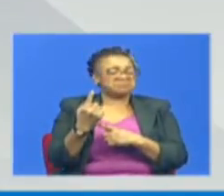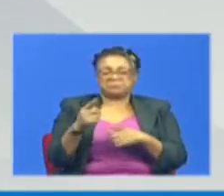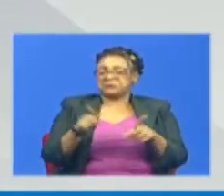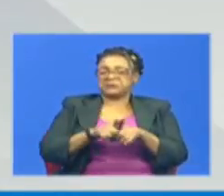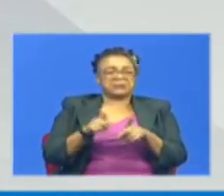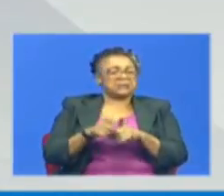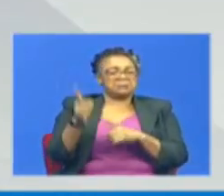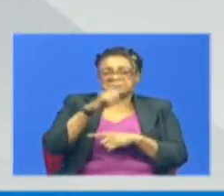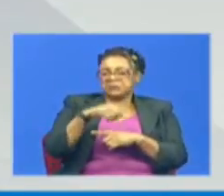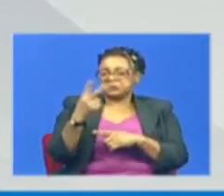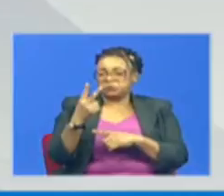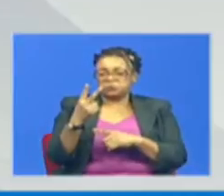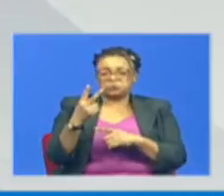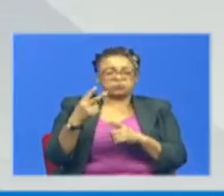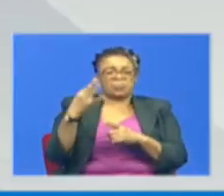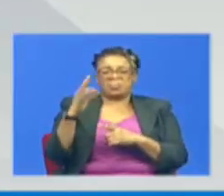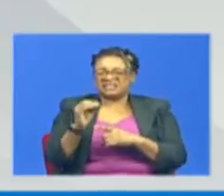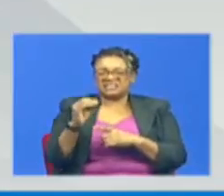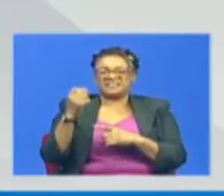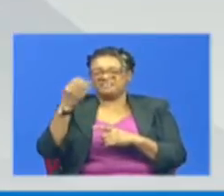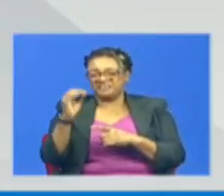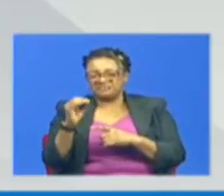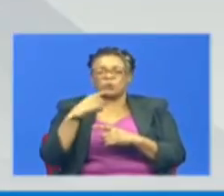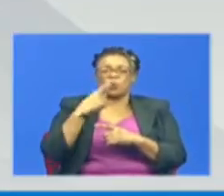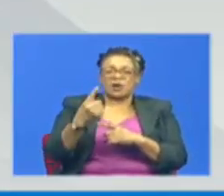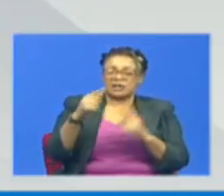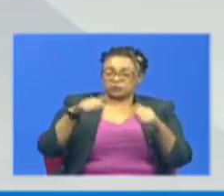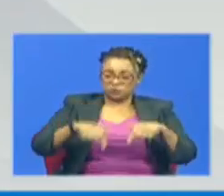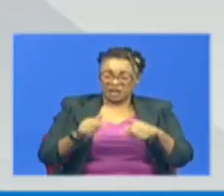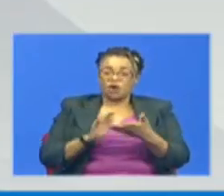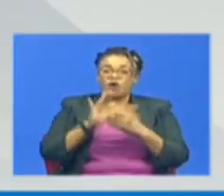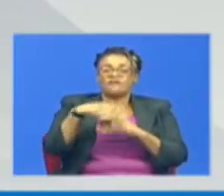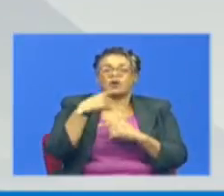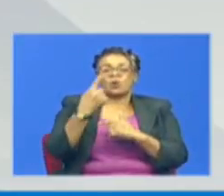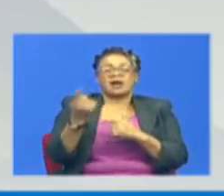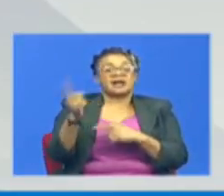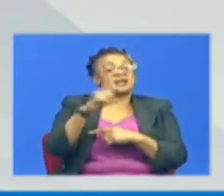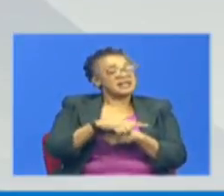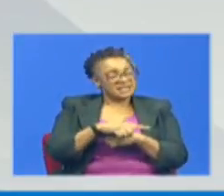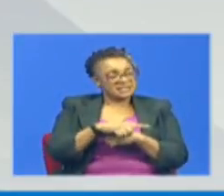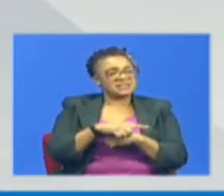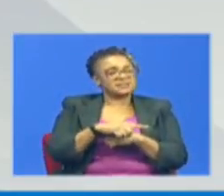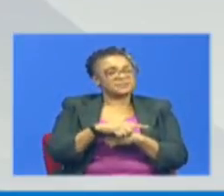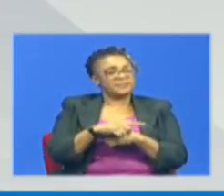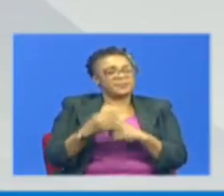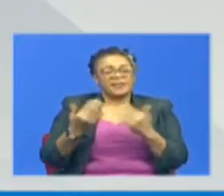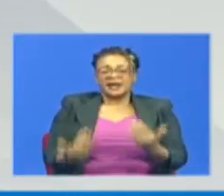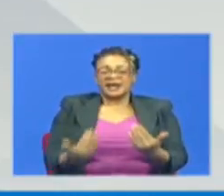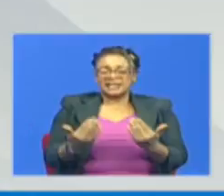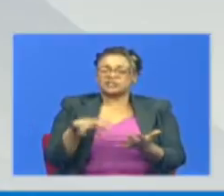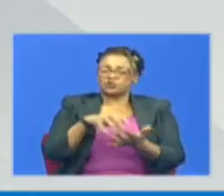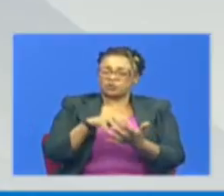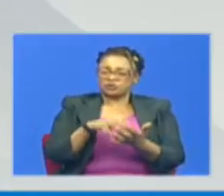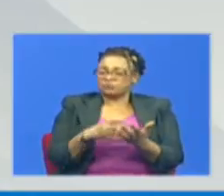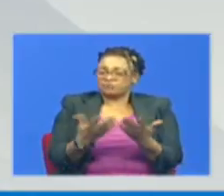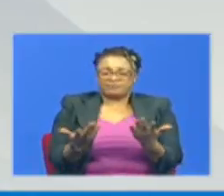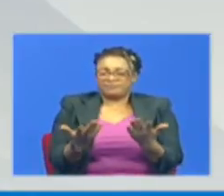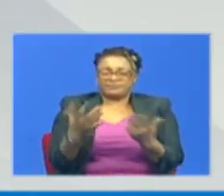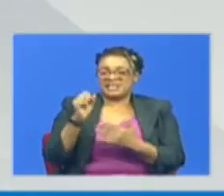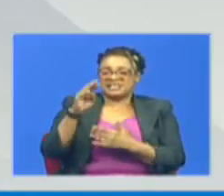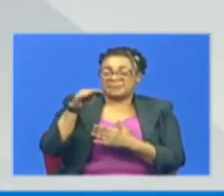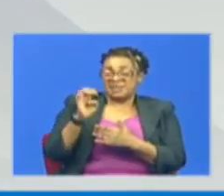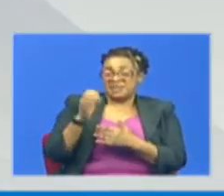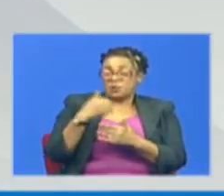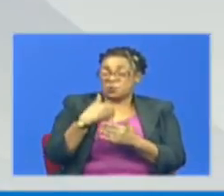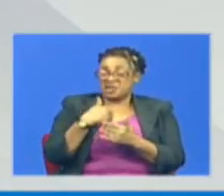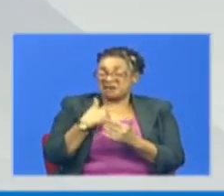same as day 30, 50, 100, and today we are over day 100. What is the current situation in regards to SMEs? Are we already seeing